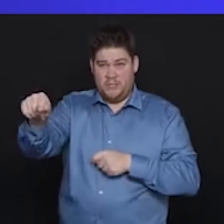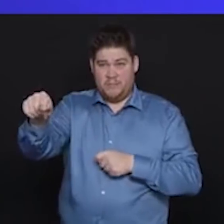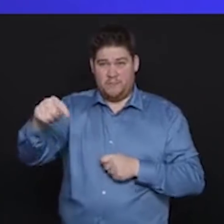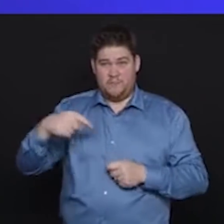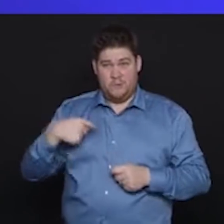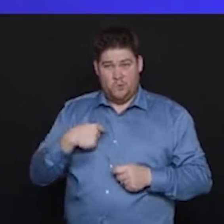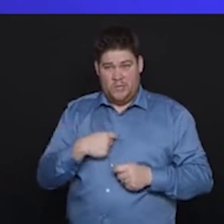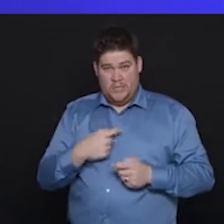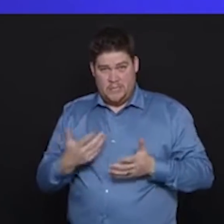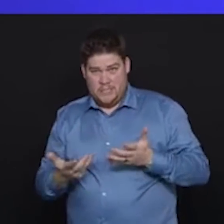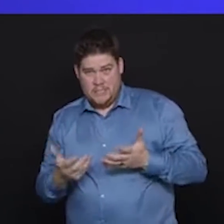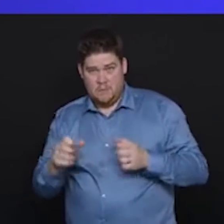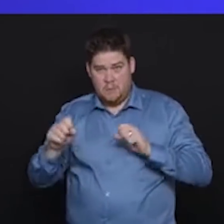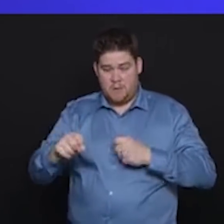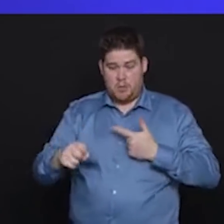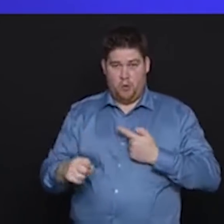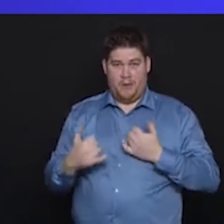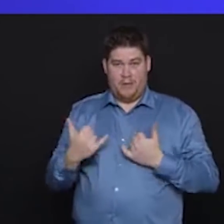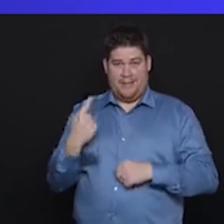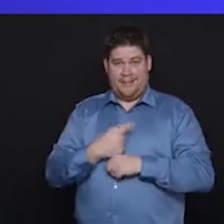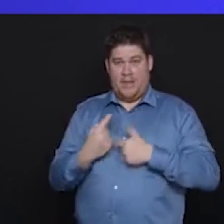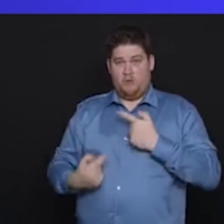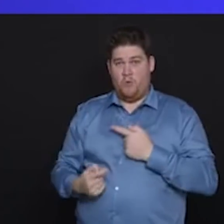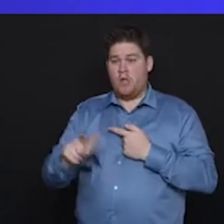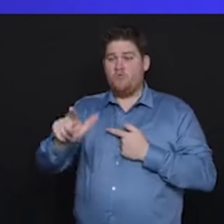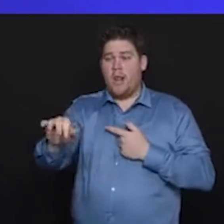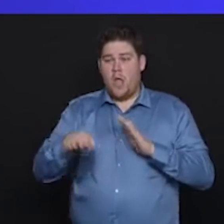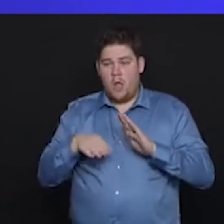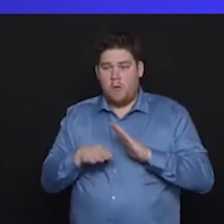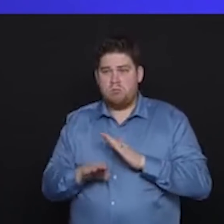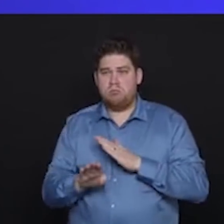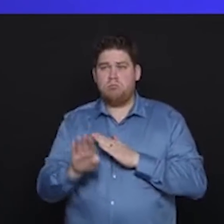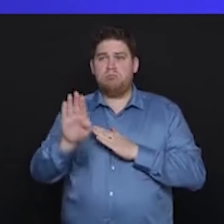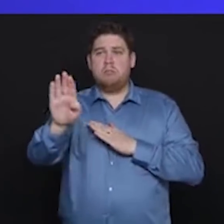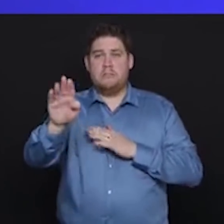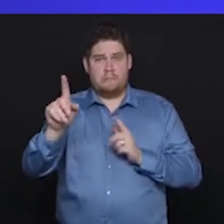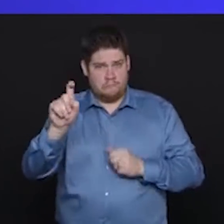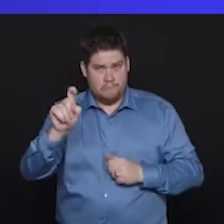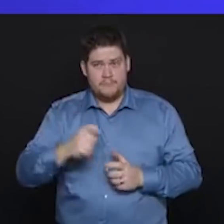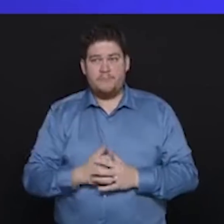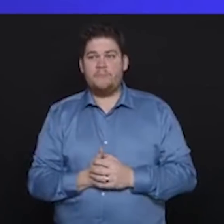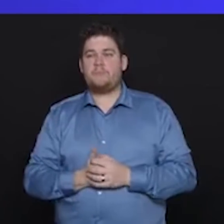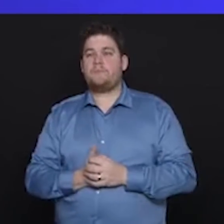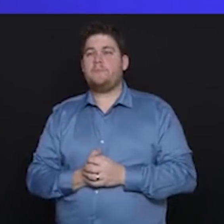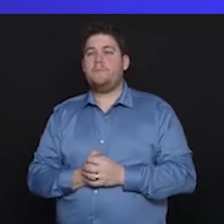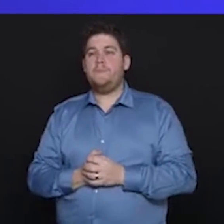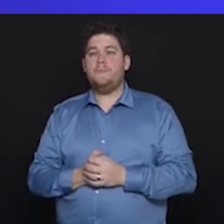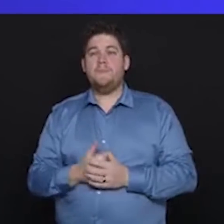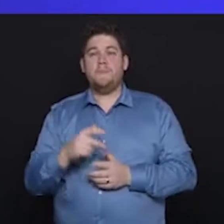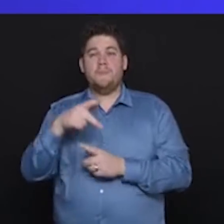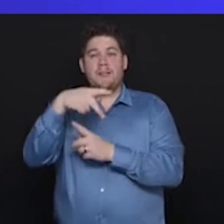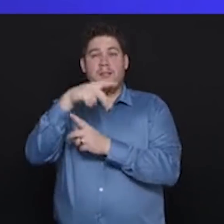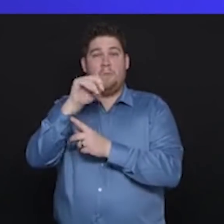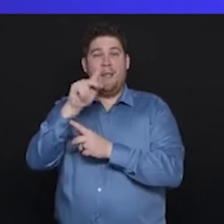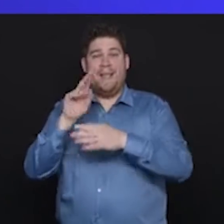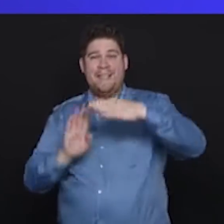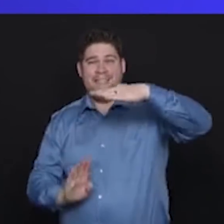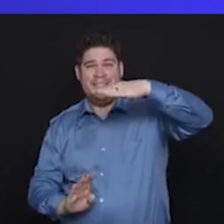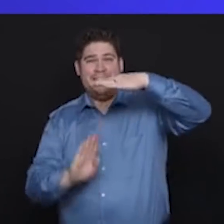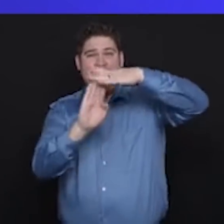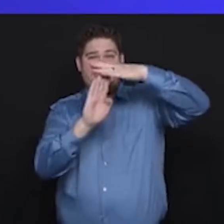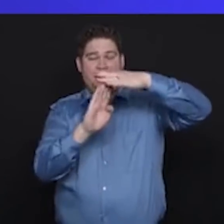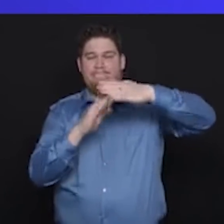I don't know when we're going to see our peak, and the challenge of the work that I do, and I presented